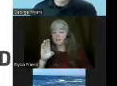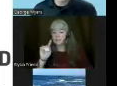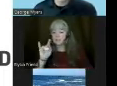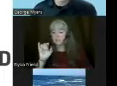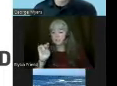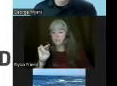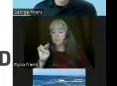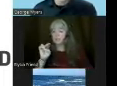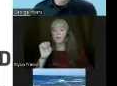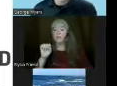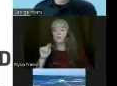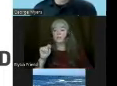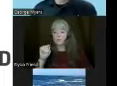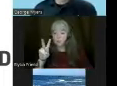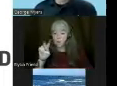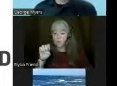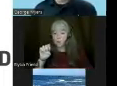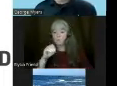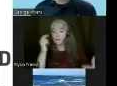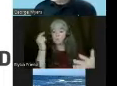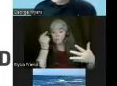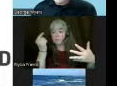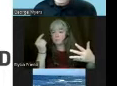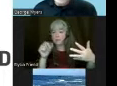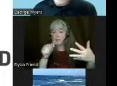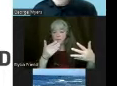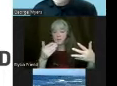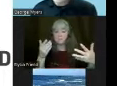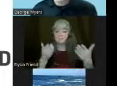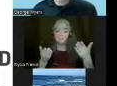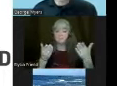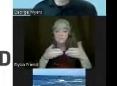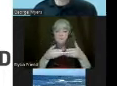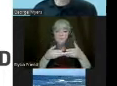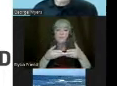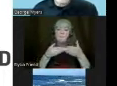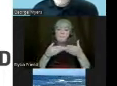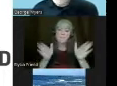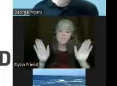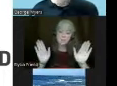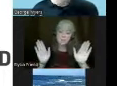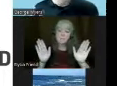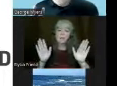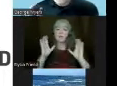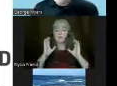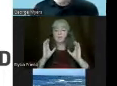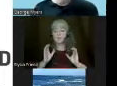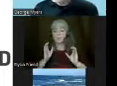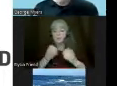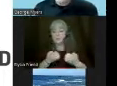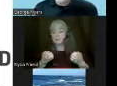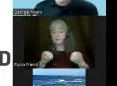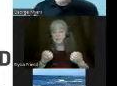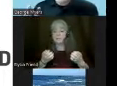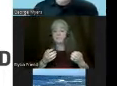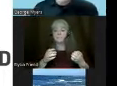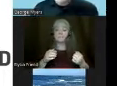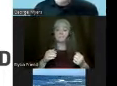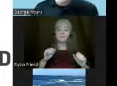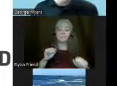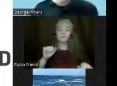things here. It could be mainstream consumer devices, any of the Alexa